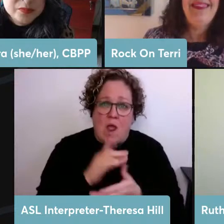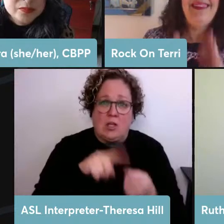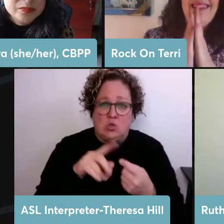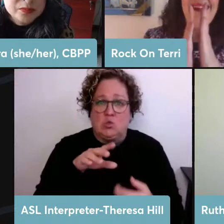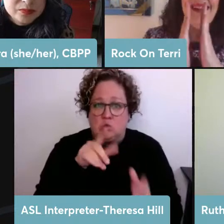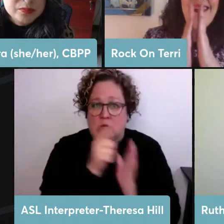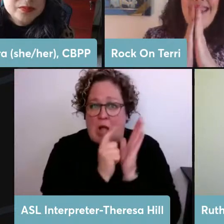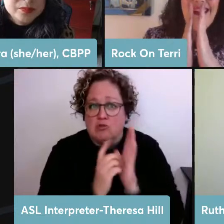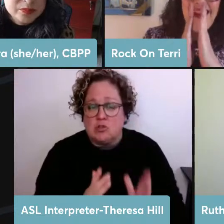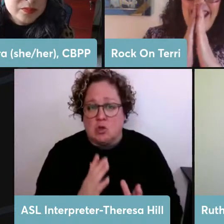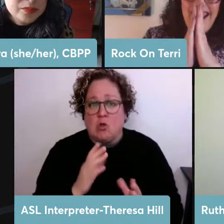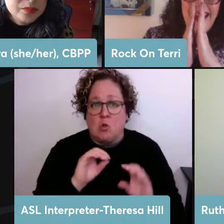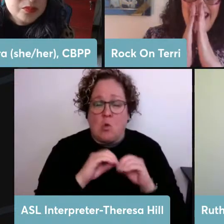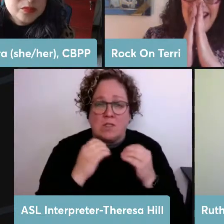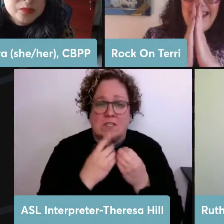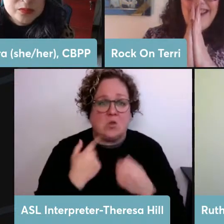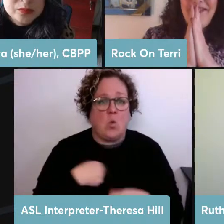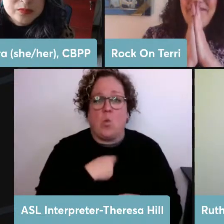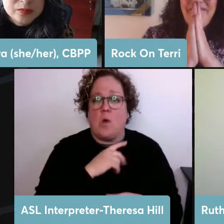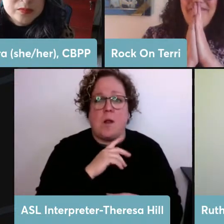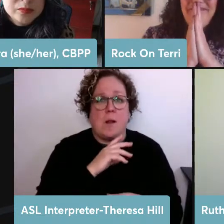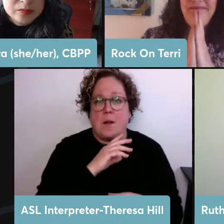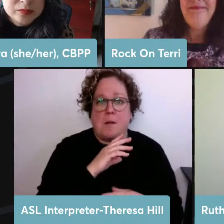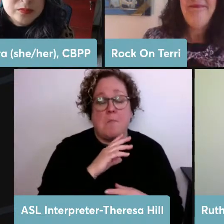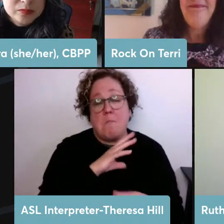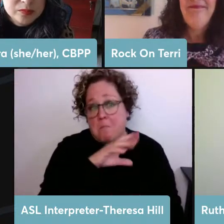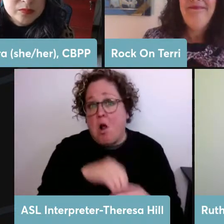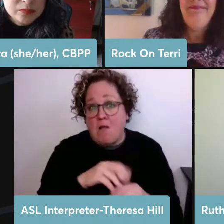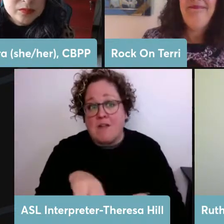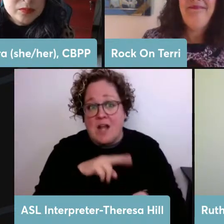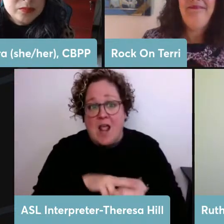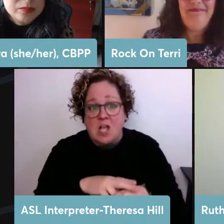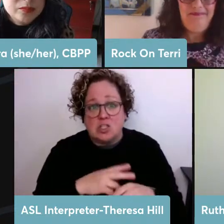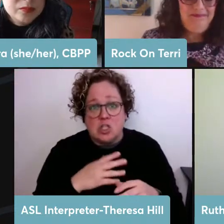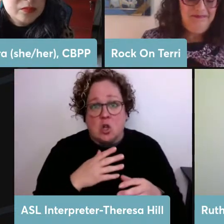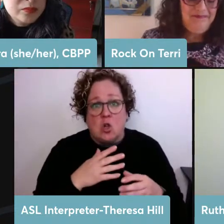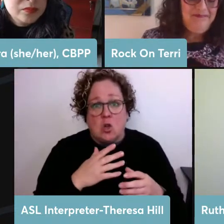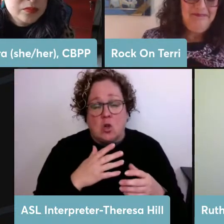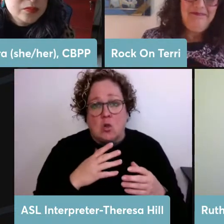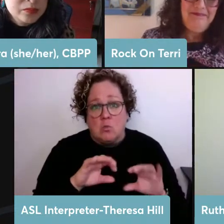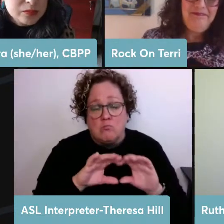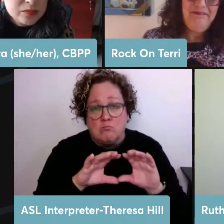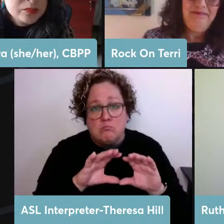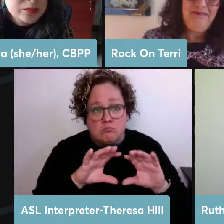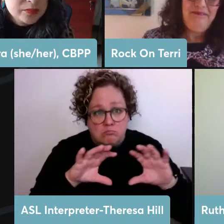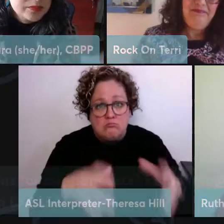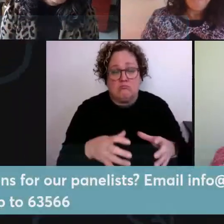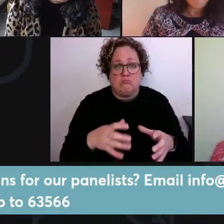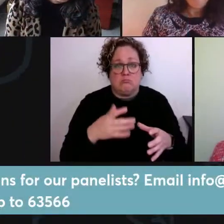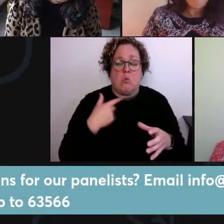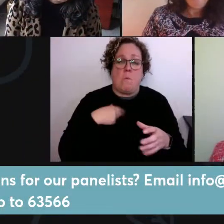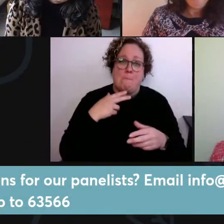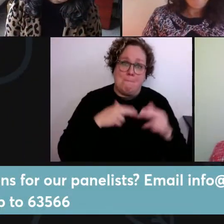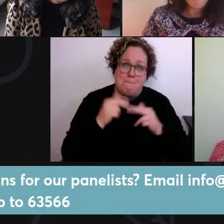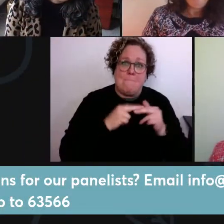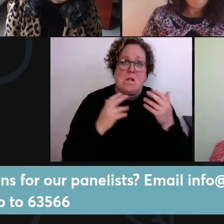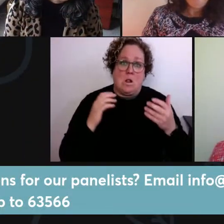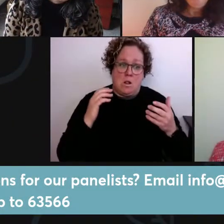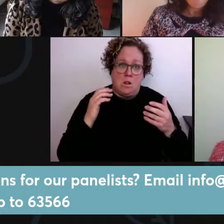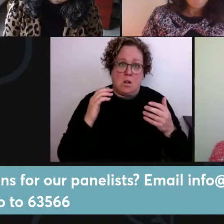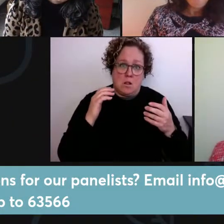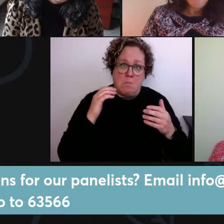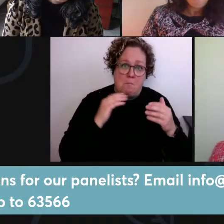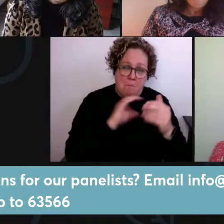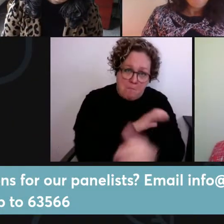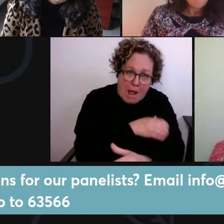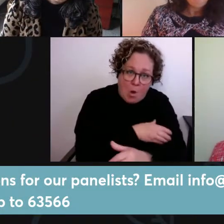national movement. One of the things we do is, you know, build power with national, state, and local